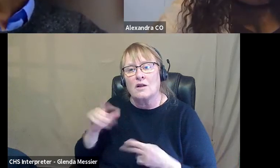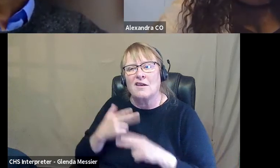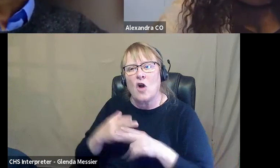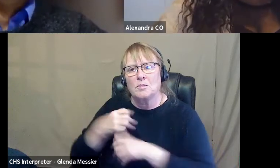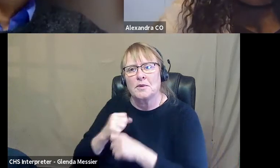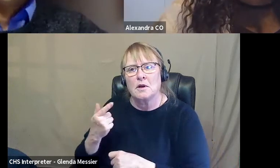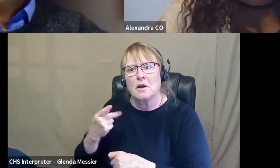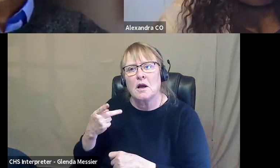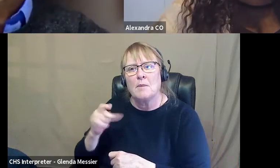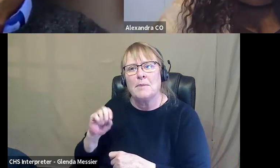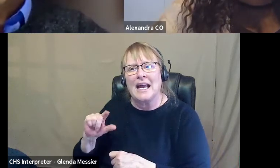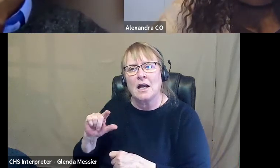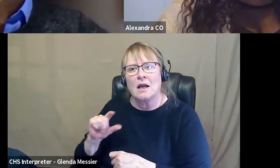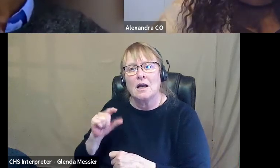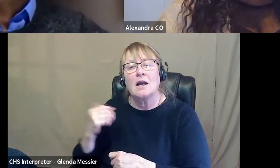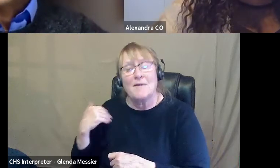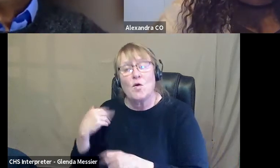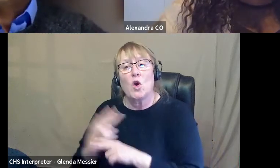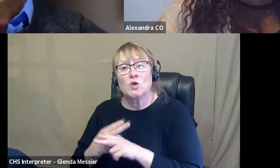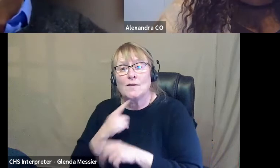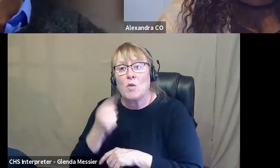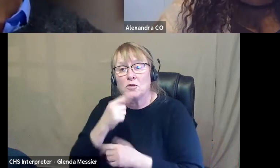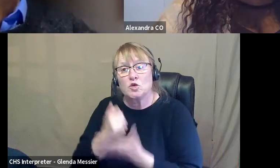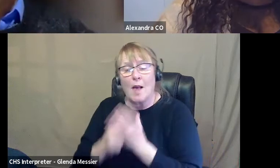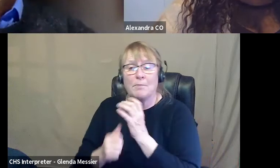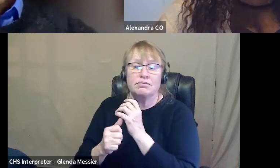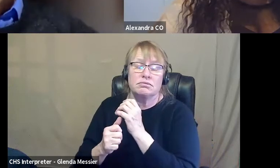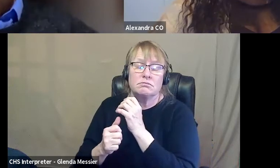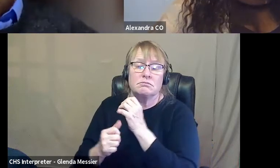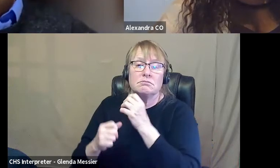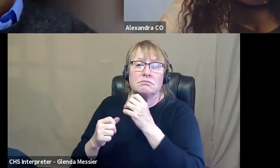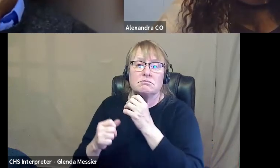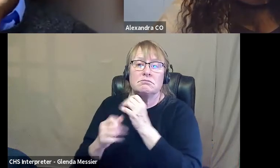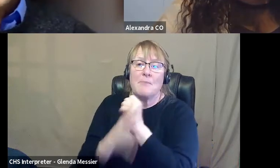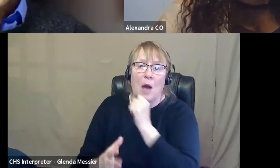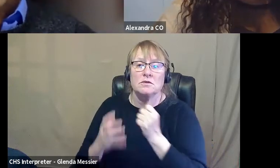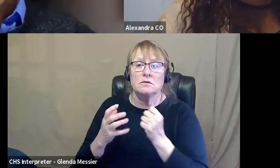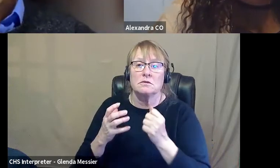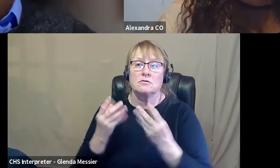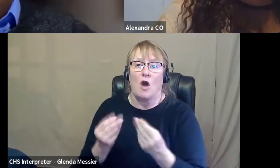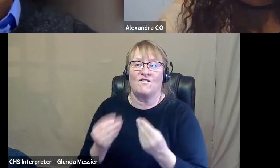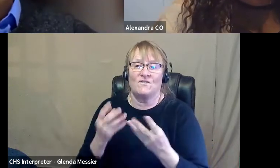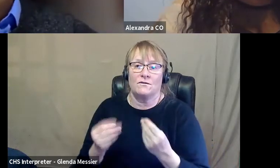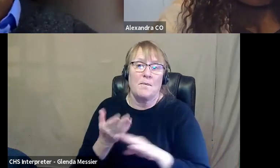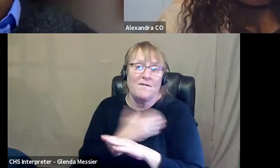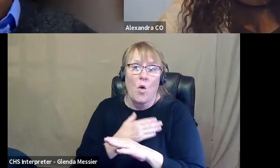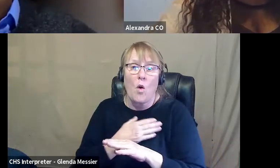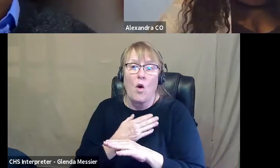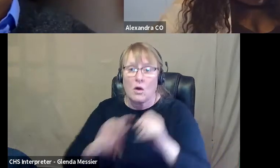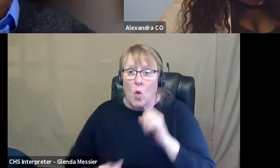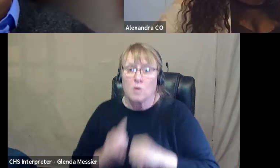as a laxative. We use it as a preparation of the bowel before colonoscopy, but in small amounts. It's in a lot of